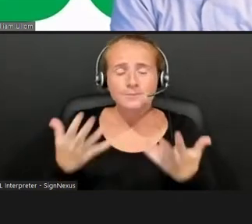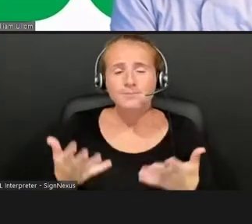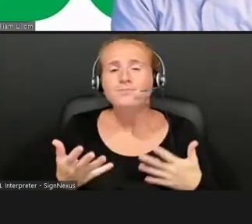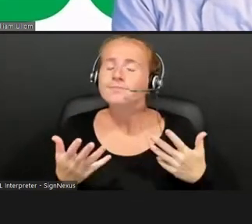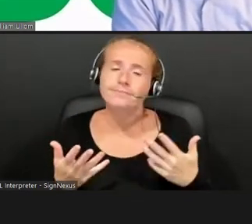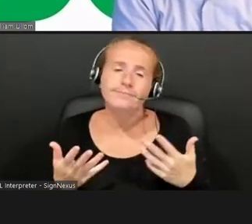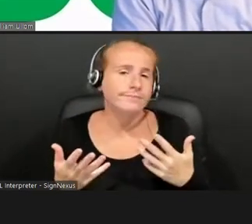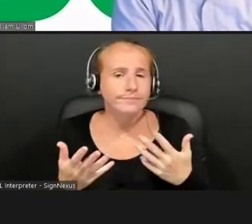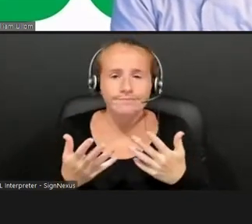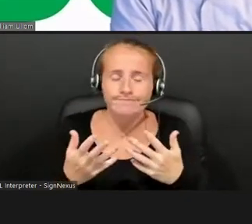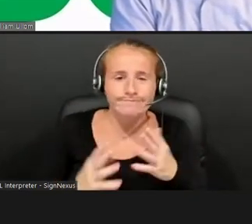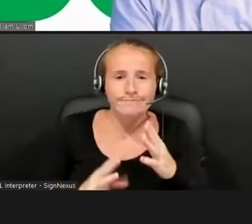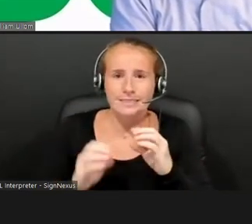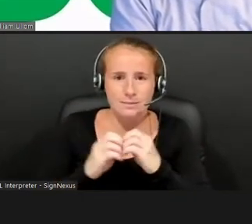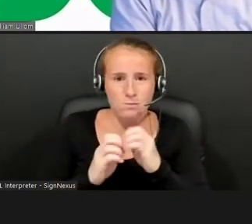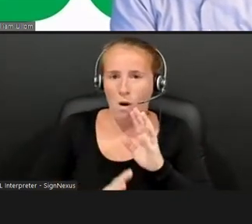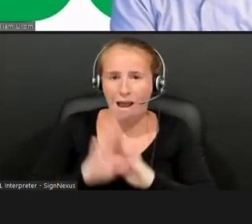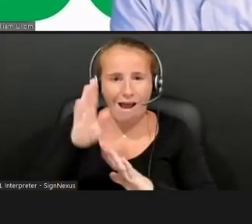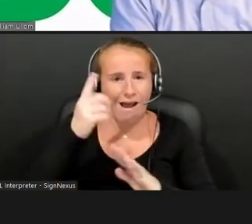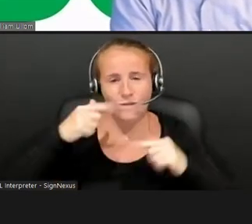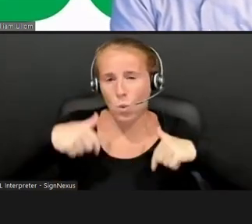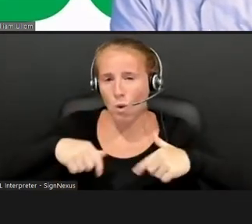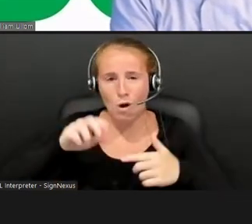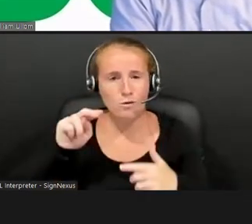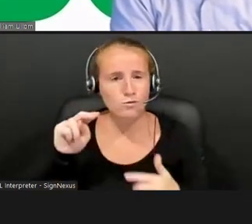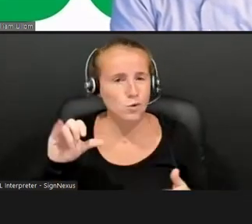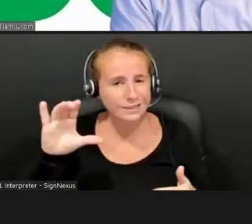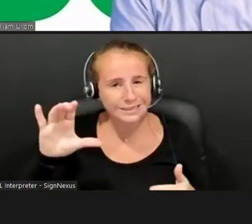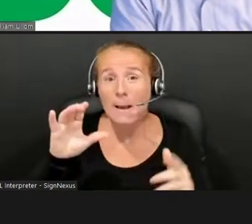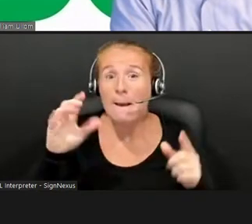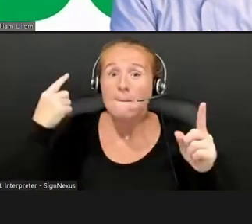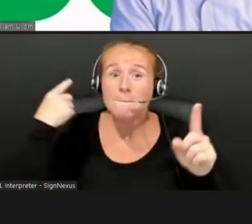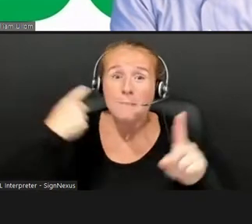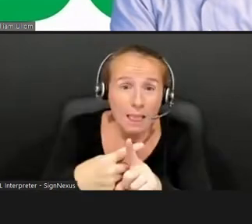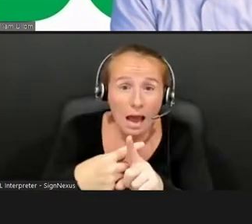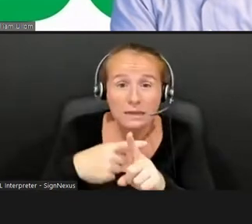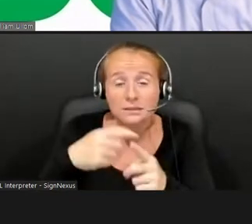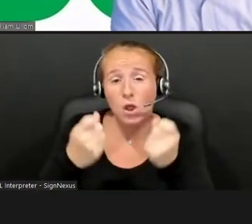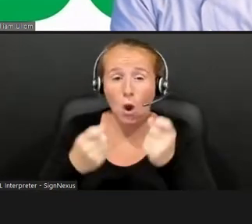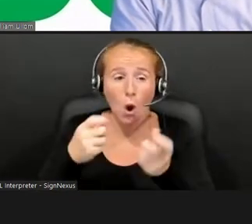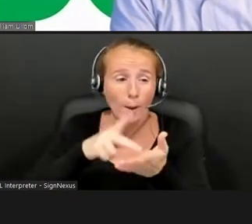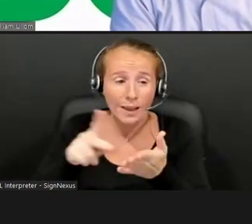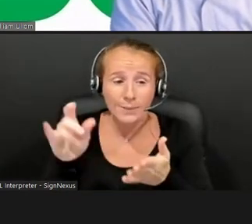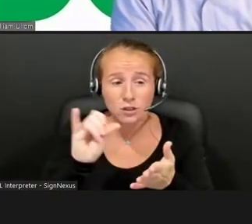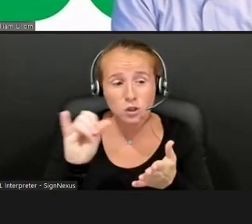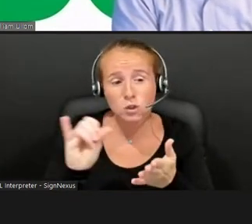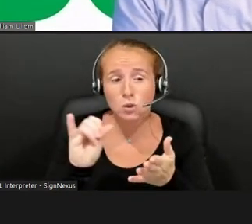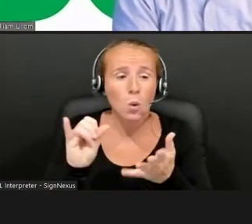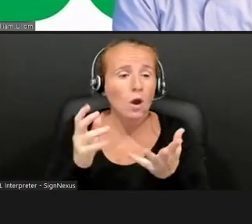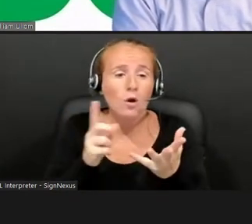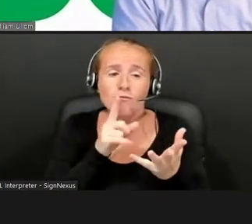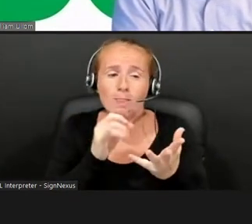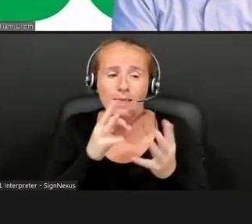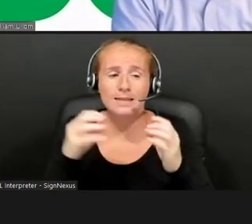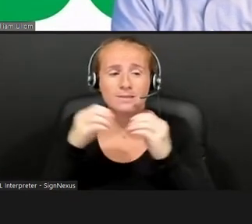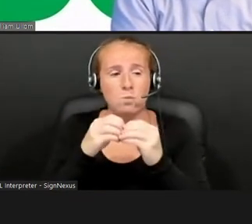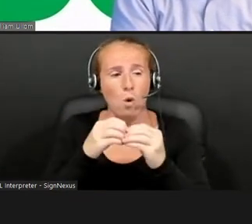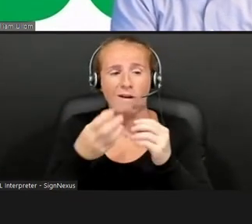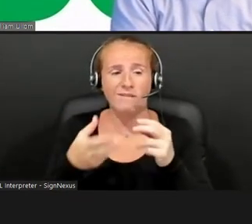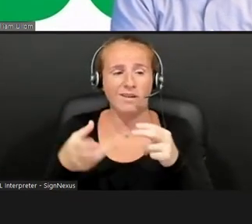which are record high across New York City plus whatever the car payments are it's just an additional access